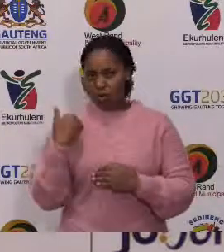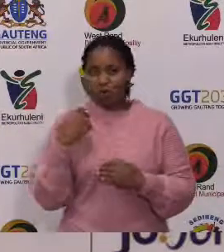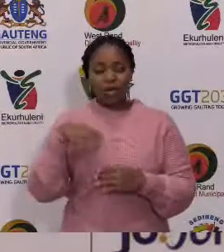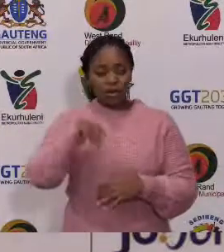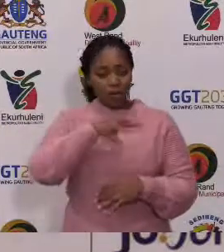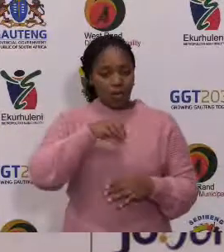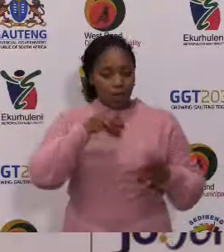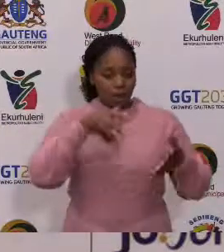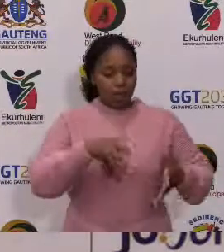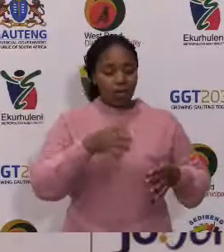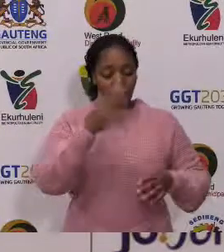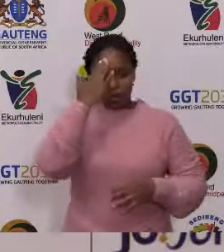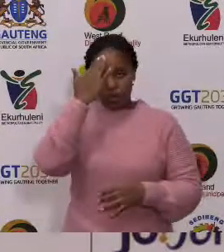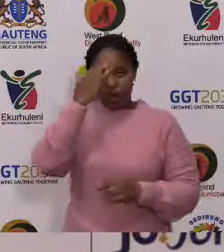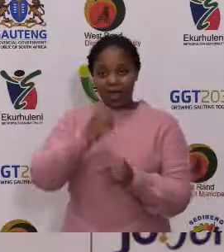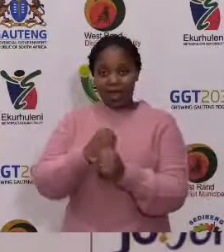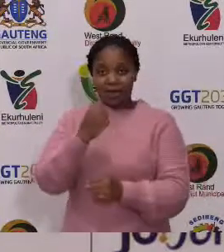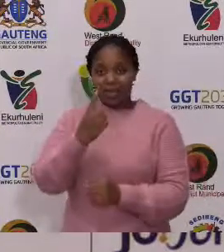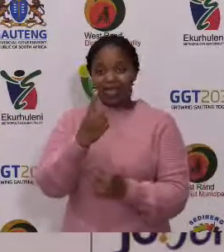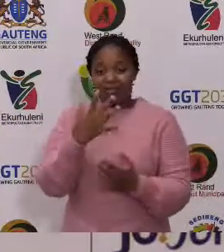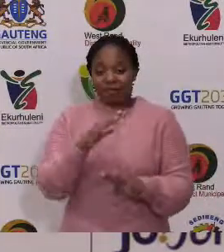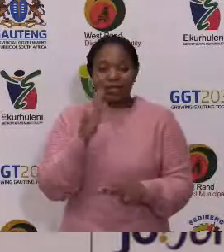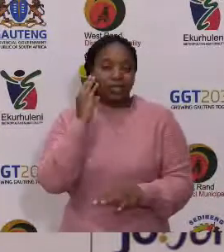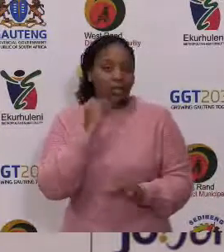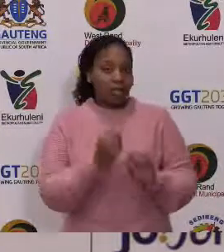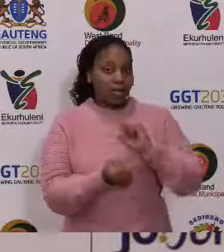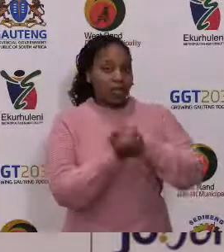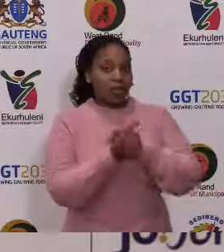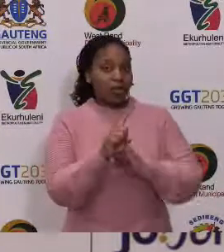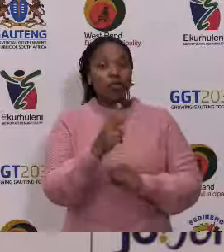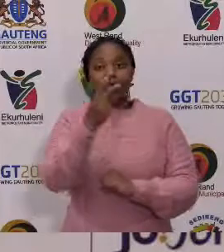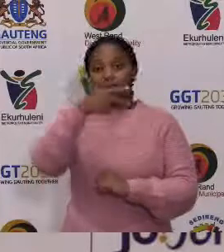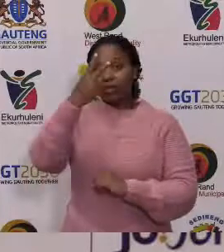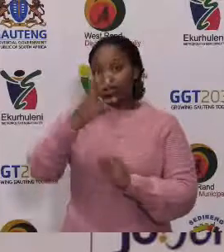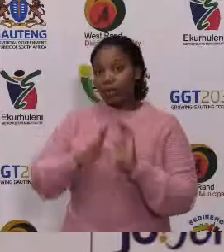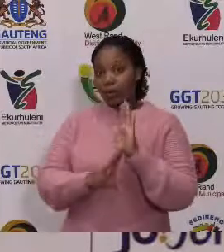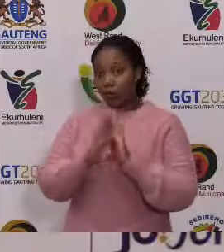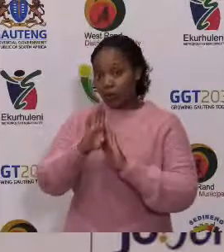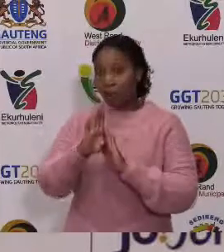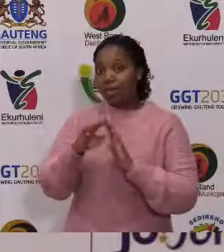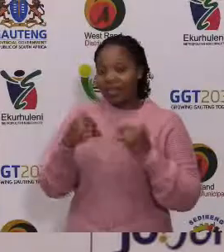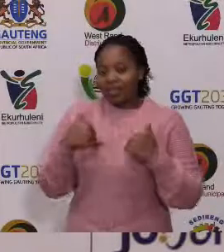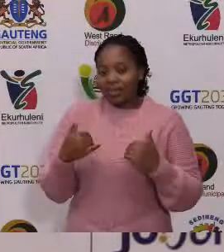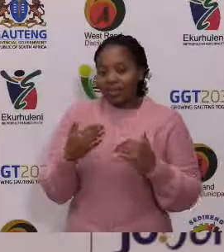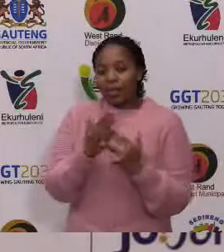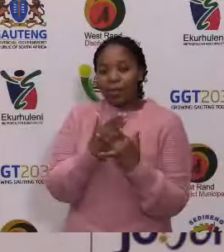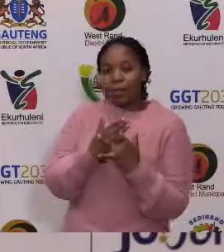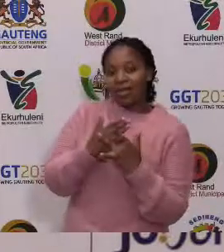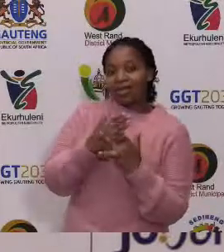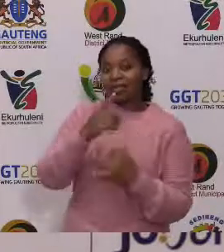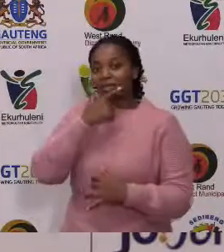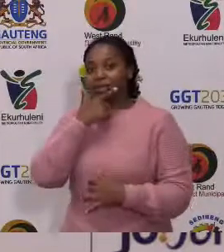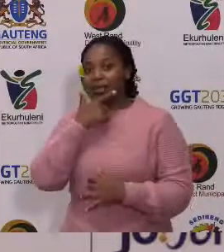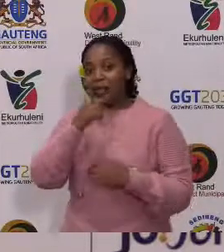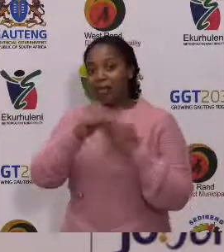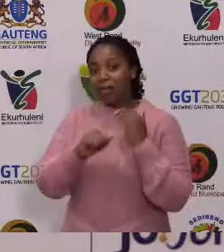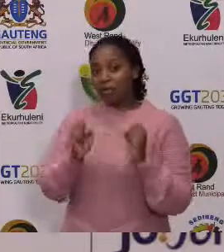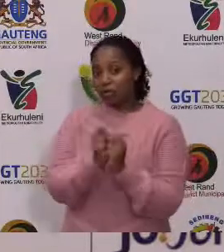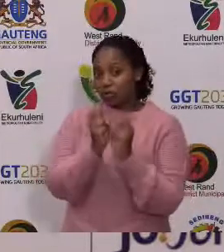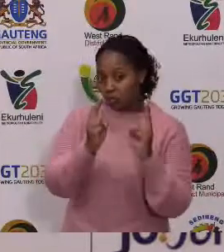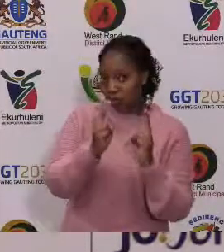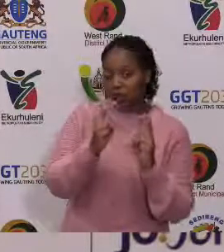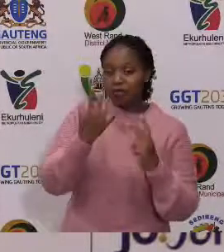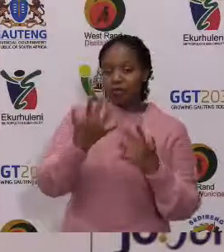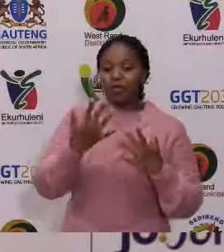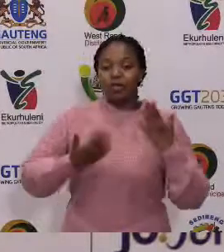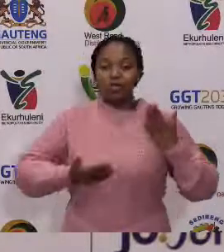Gauteng experienced its second wave, which started around about the middle of December. And consequently, what we were able to measure was